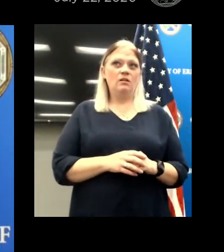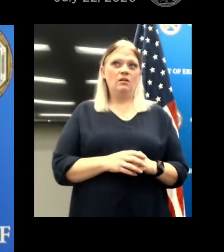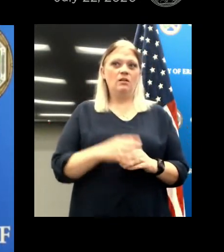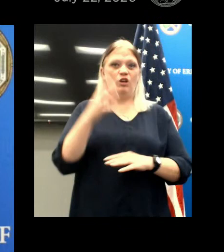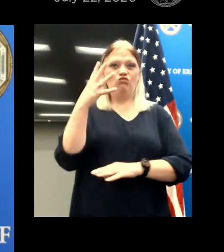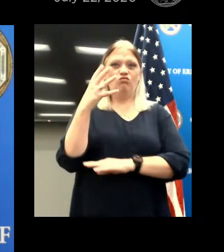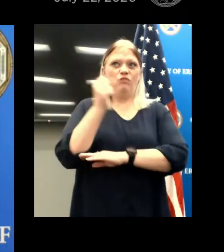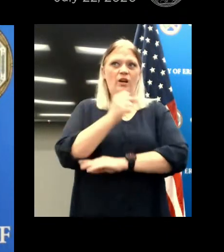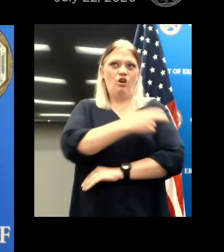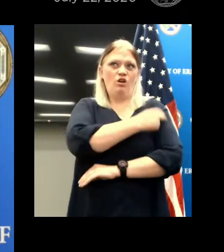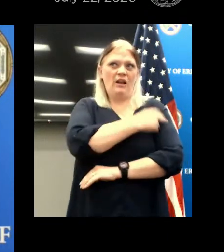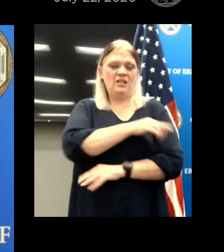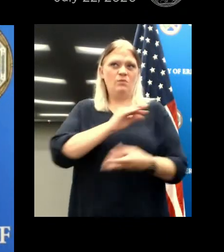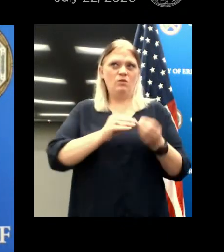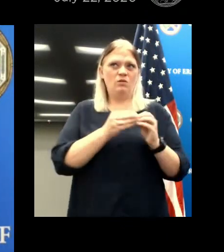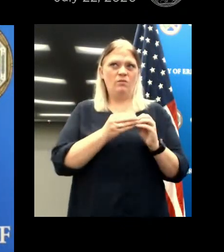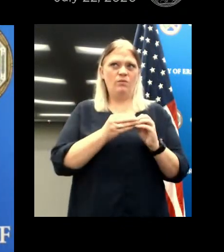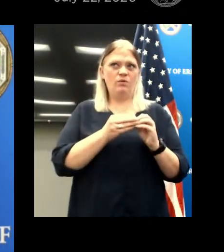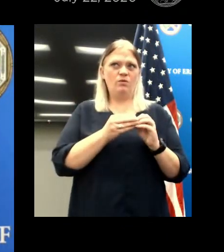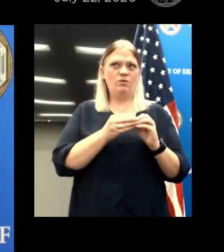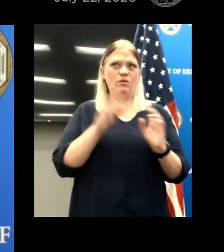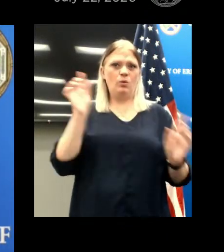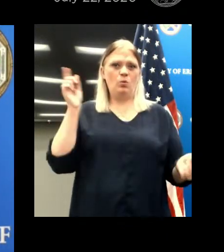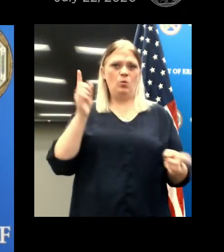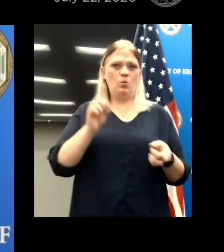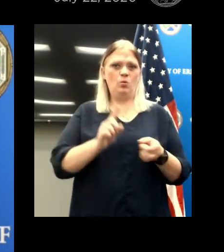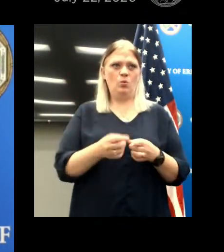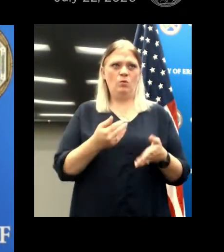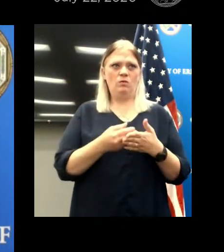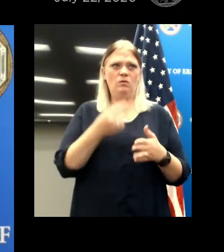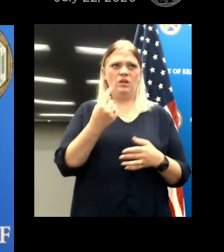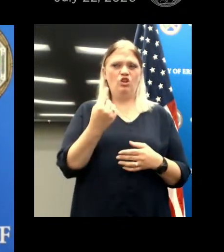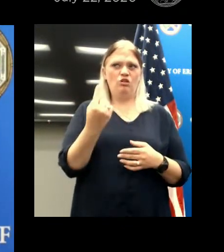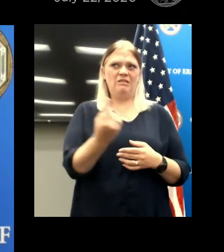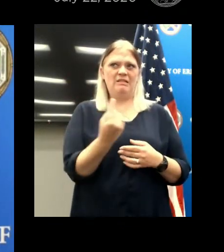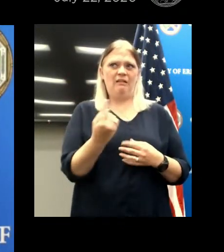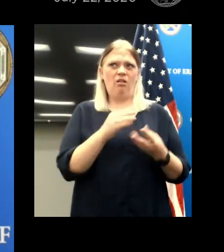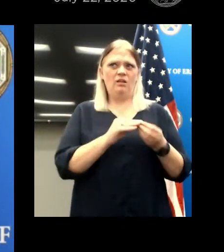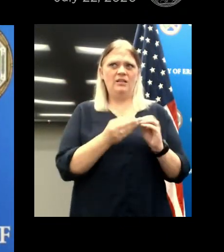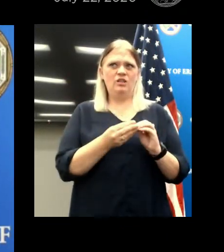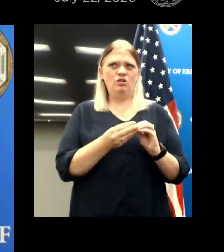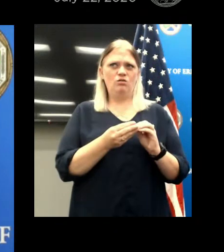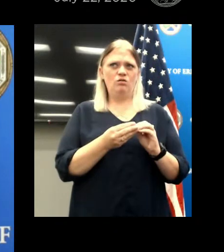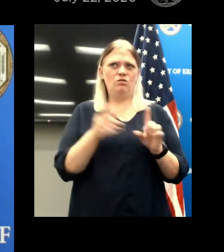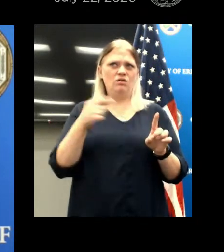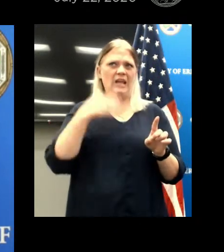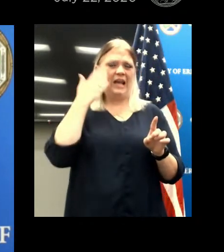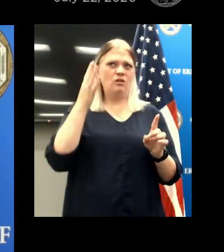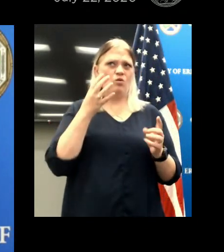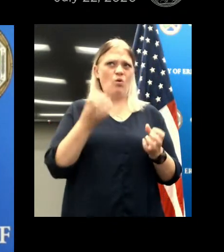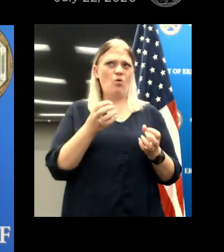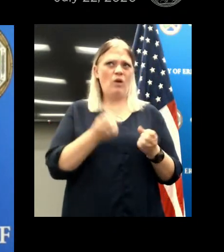deaths dwindling near single digits. And I don't know how much